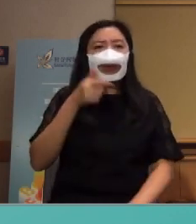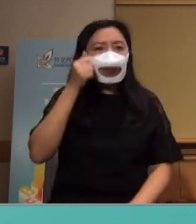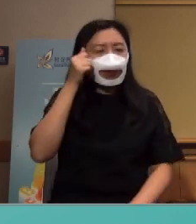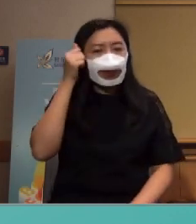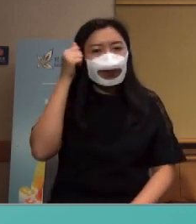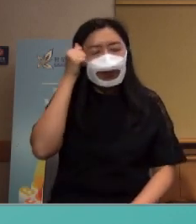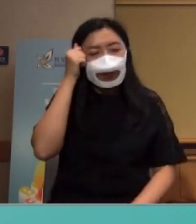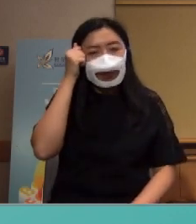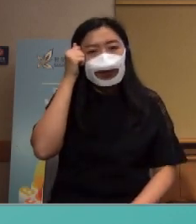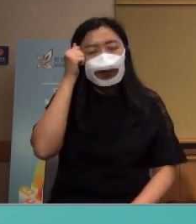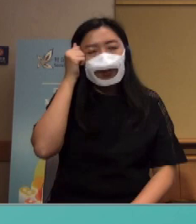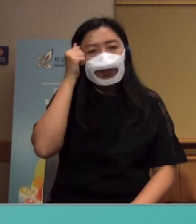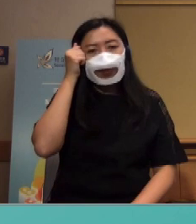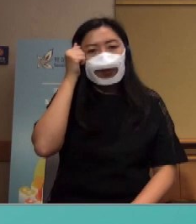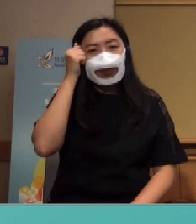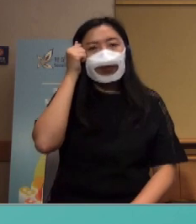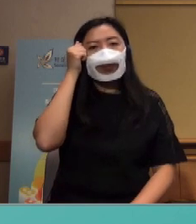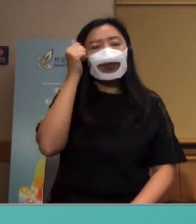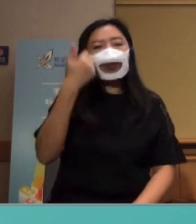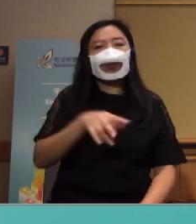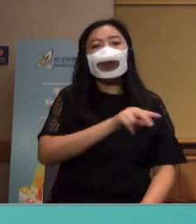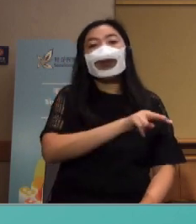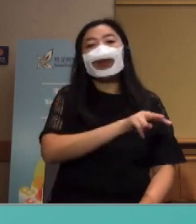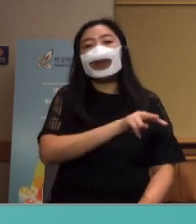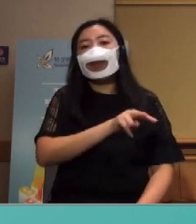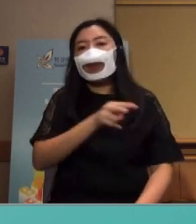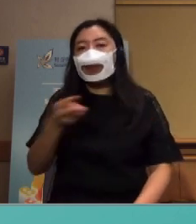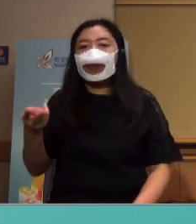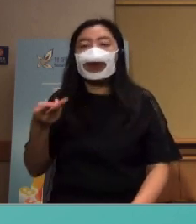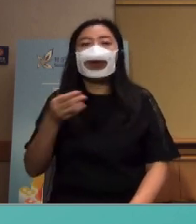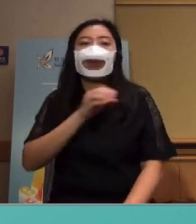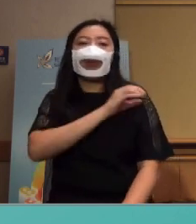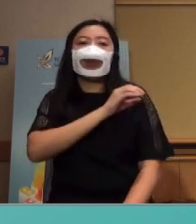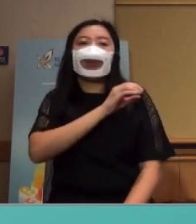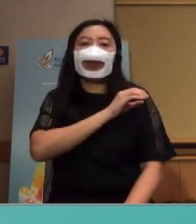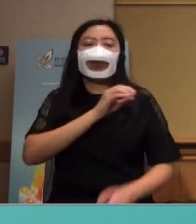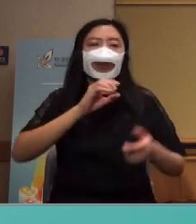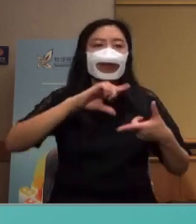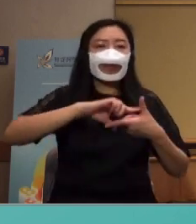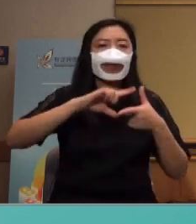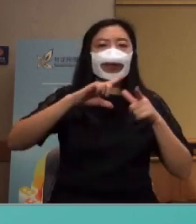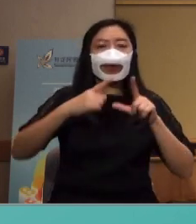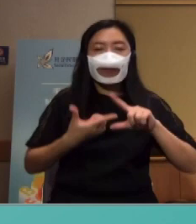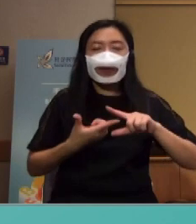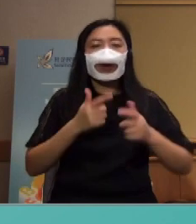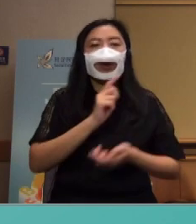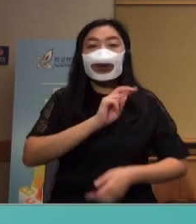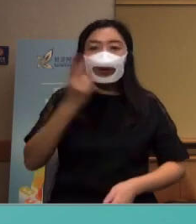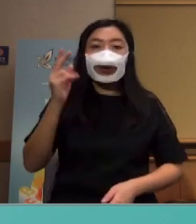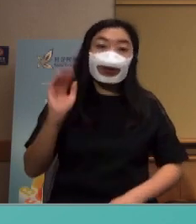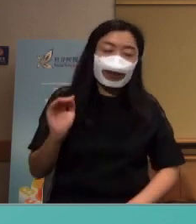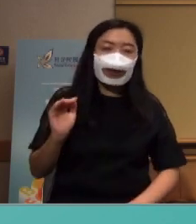make it a membership. But when we talk about using NFT as a membership, we are talking about like a long